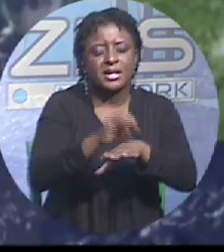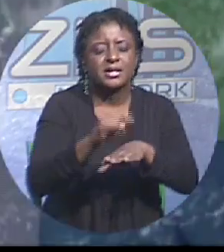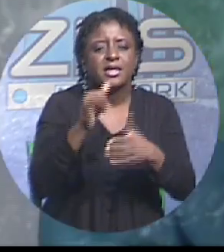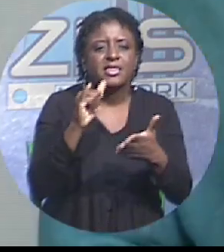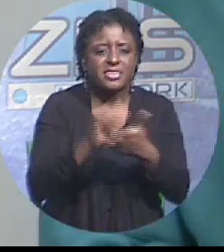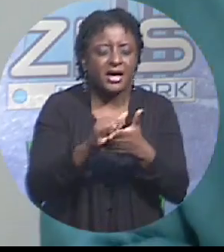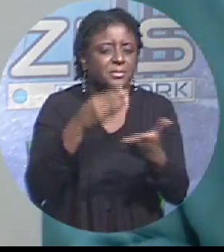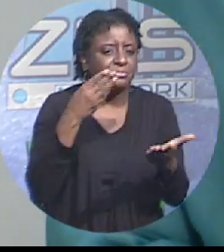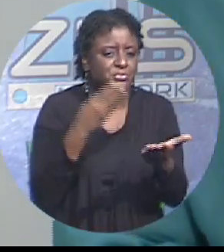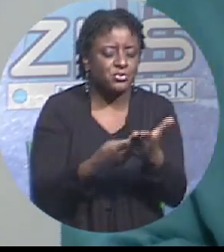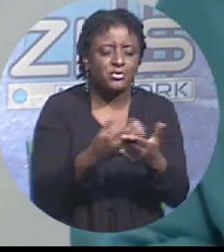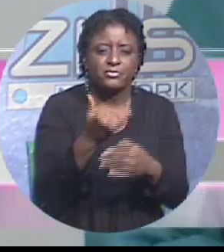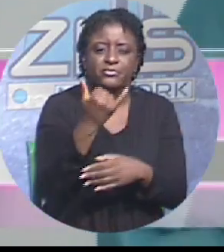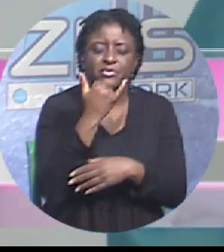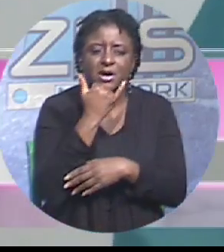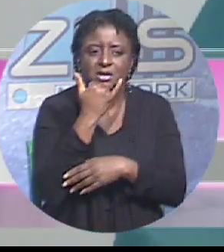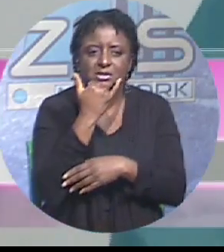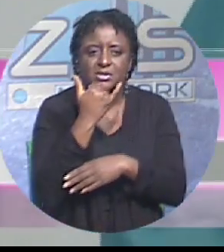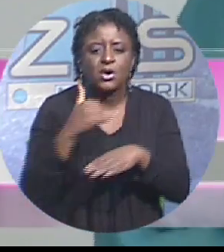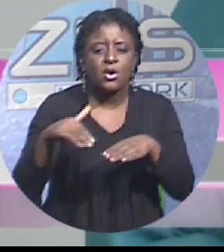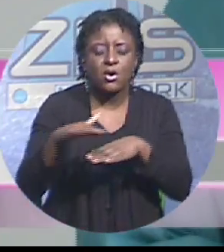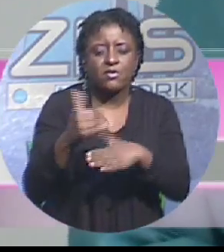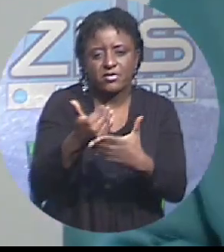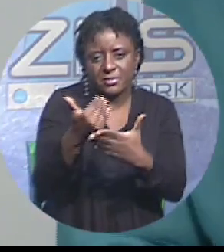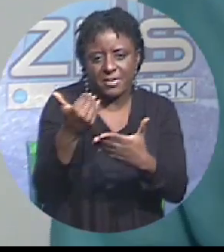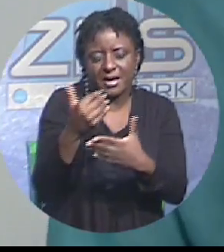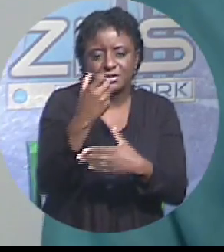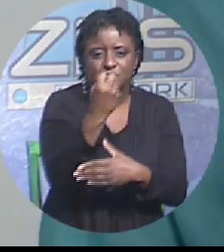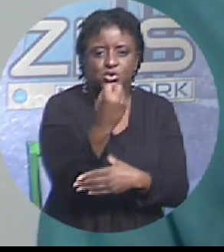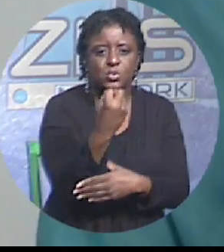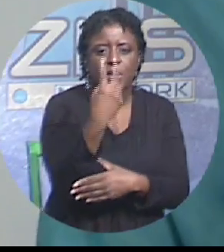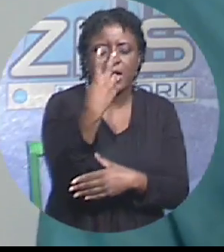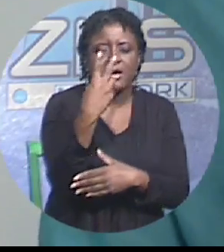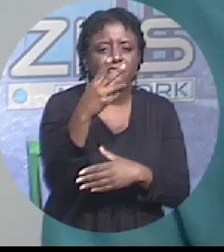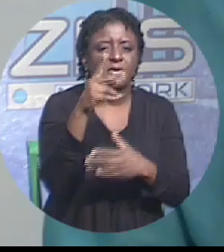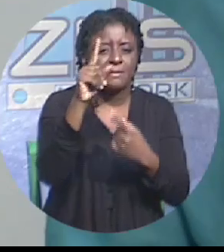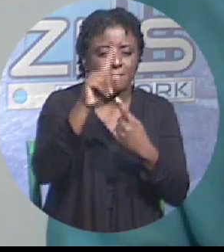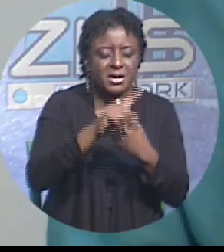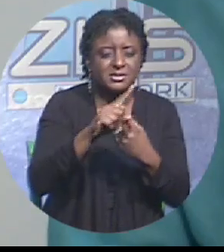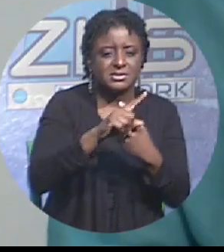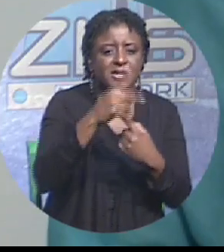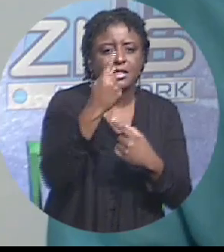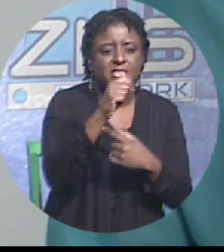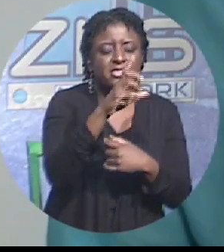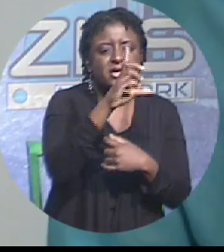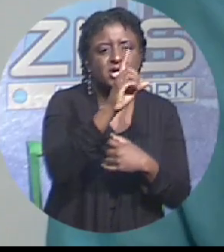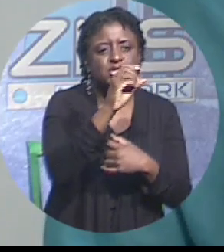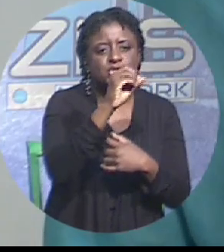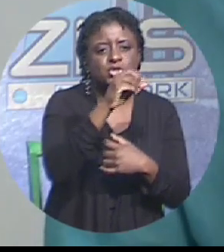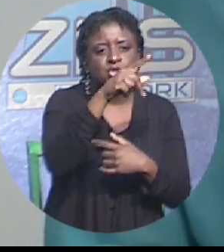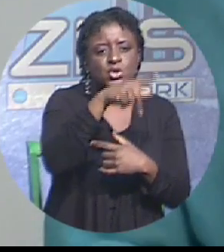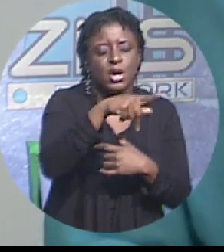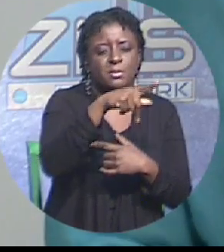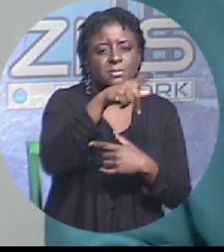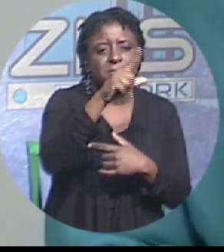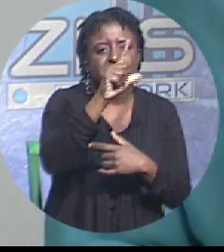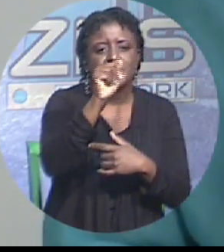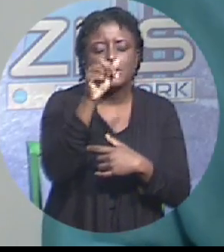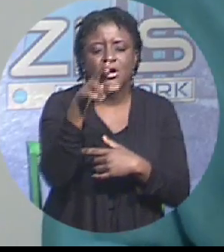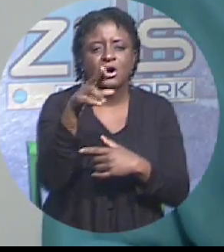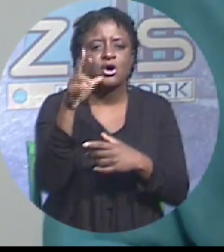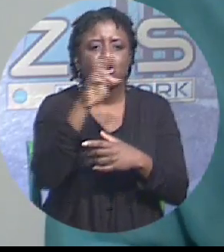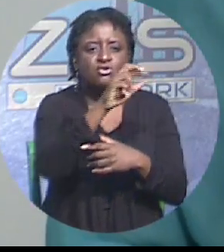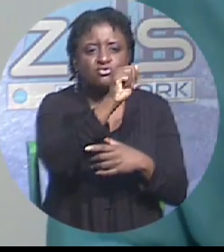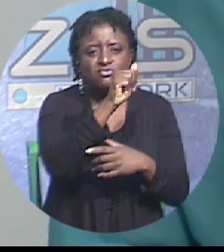I'm advised that over the past 12 months, the Doppler radar was non-operational for approximately 10 days for